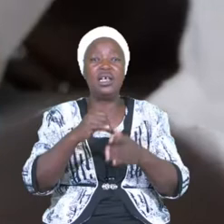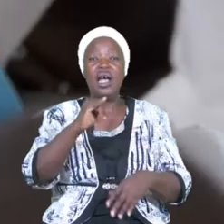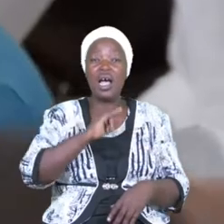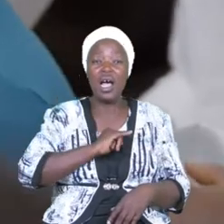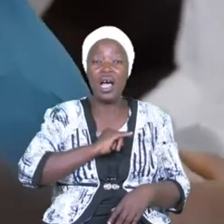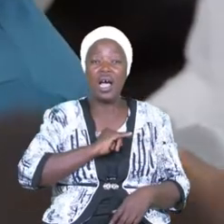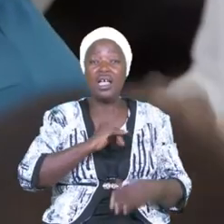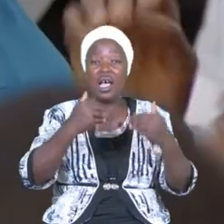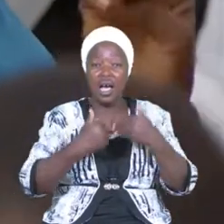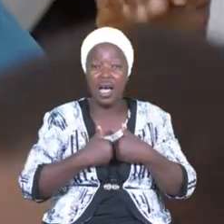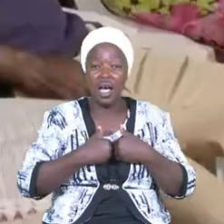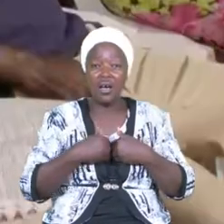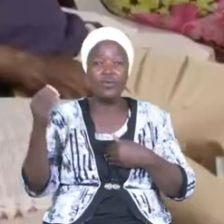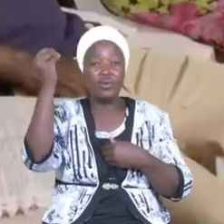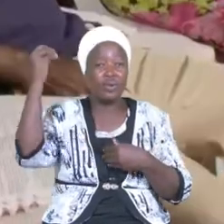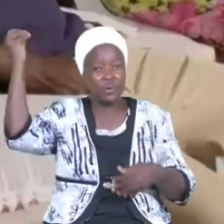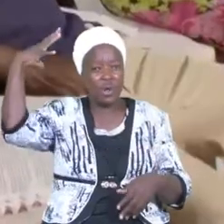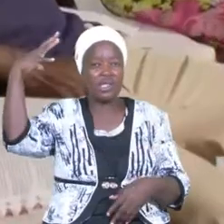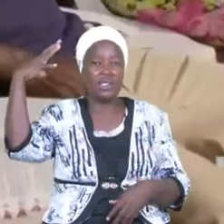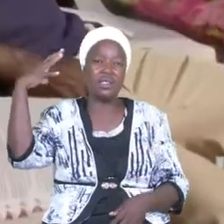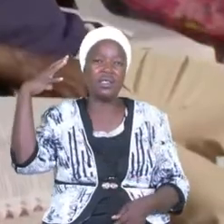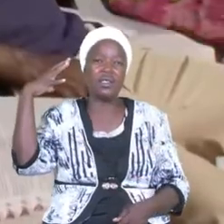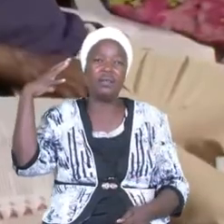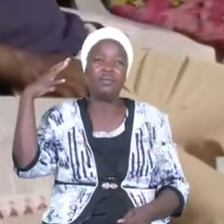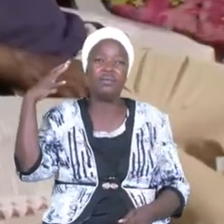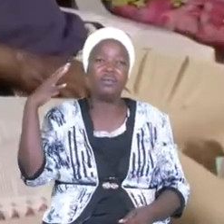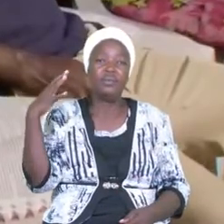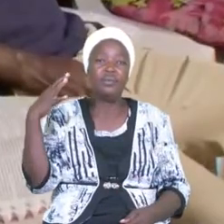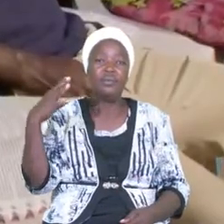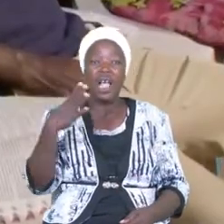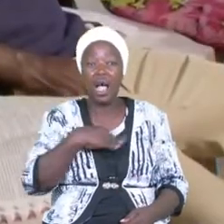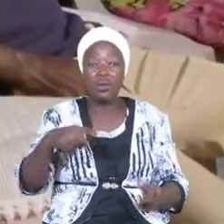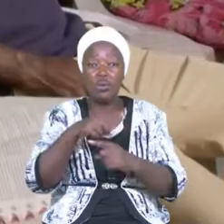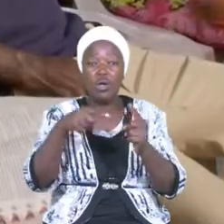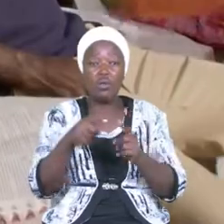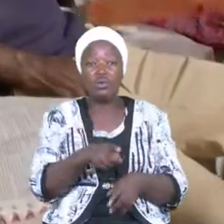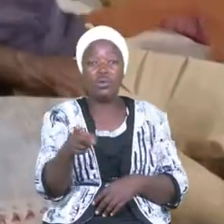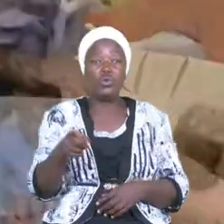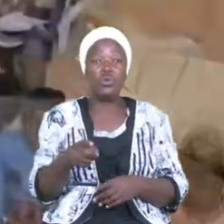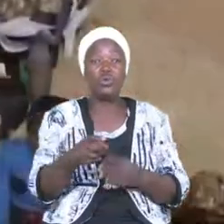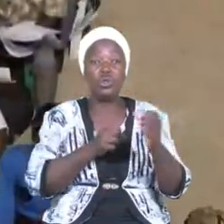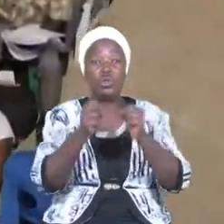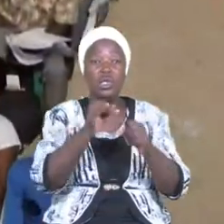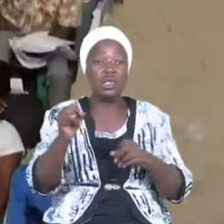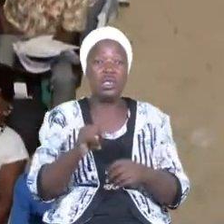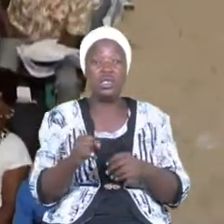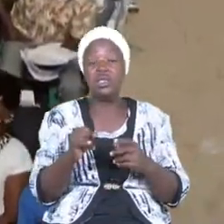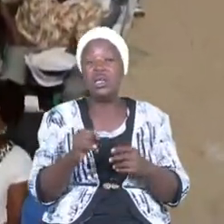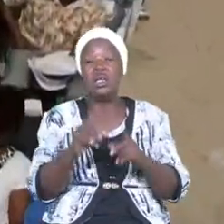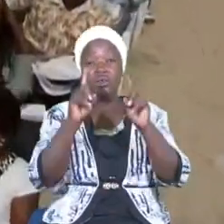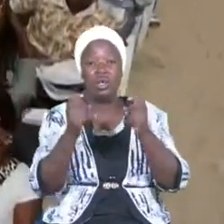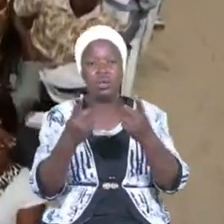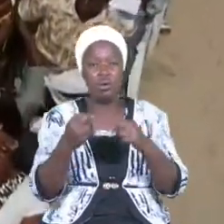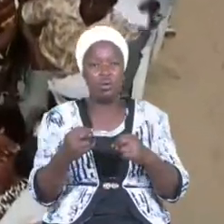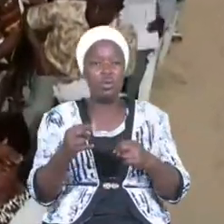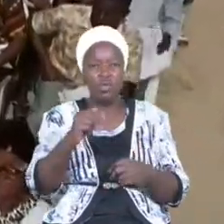I have grace. And when those contending trials come, you're not running